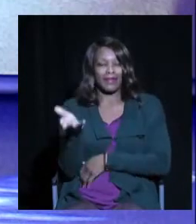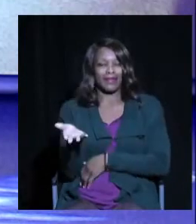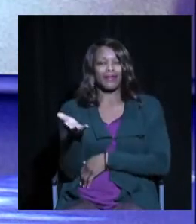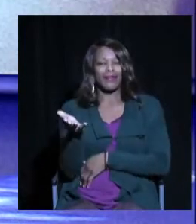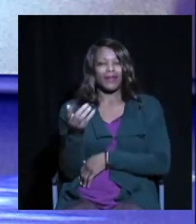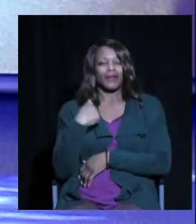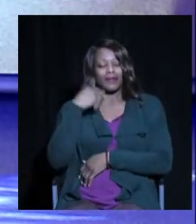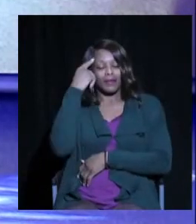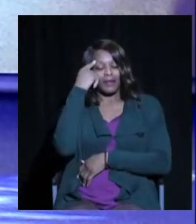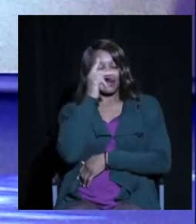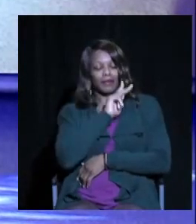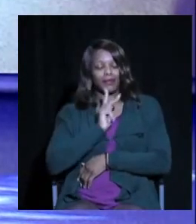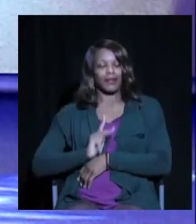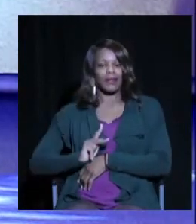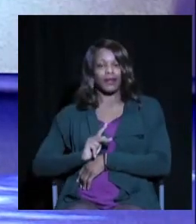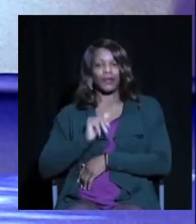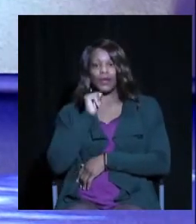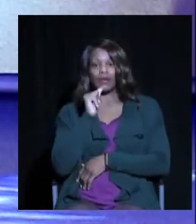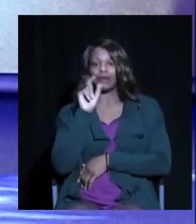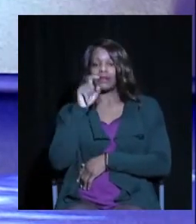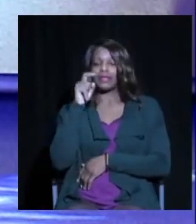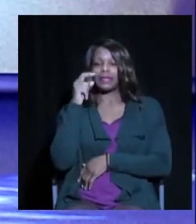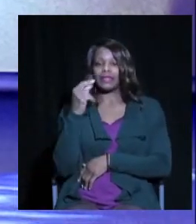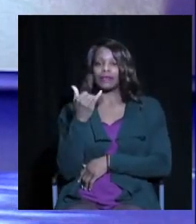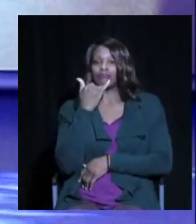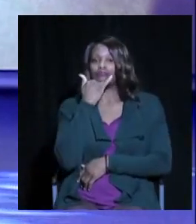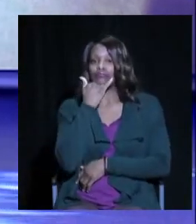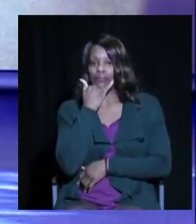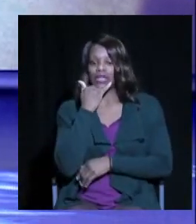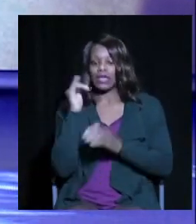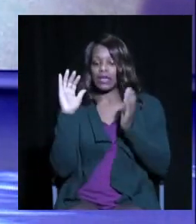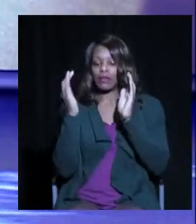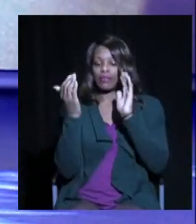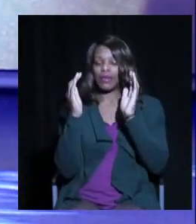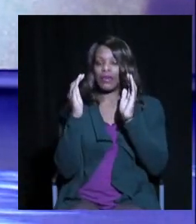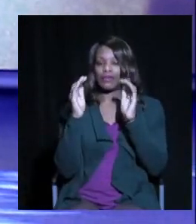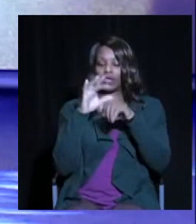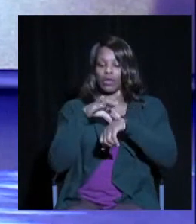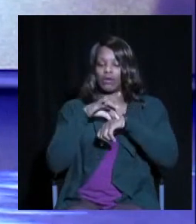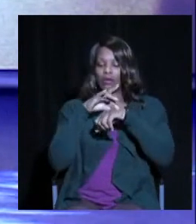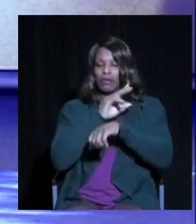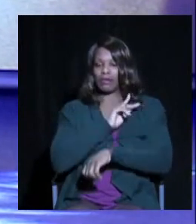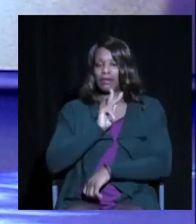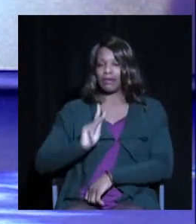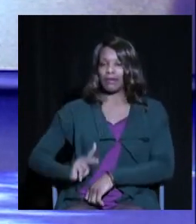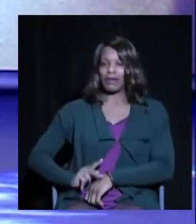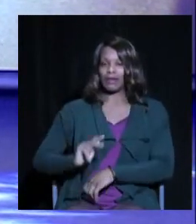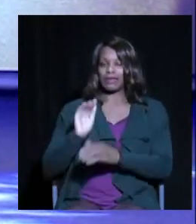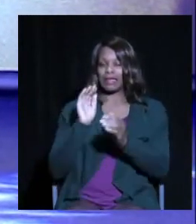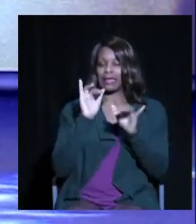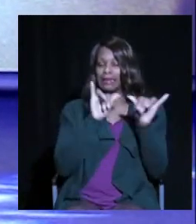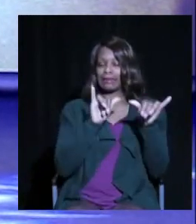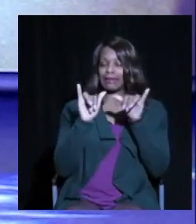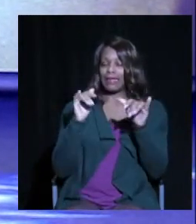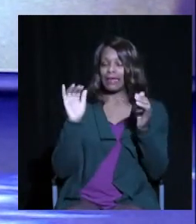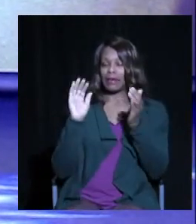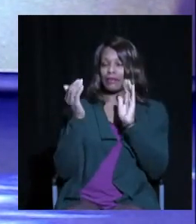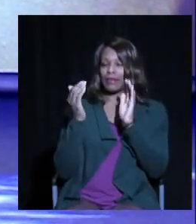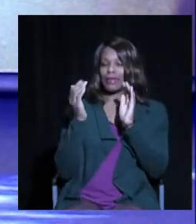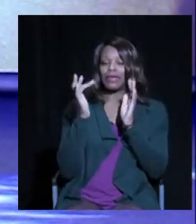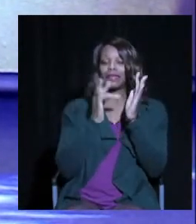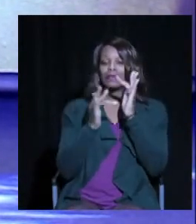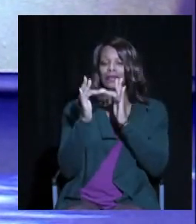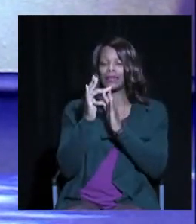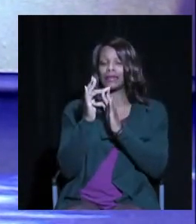as king, we should not make the mistake of just comparing him to earthly kings and thinking it's an exact comparison. Jesus is a king